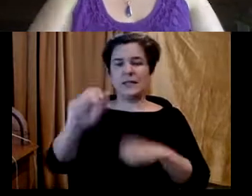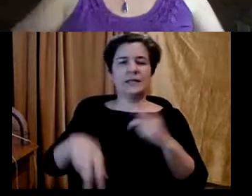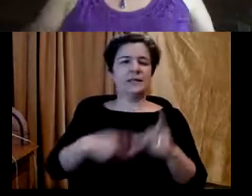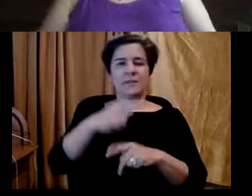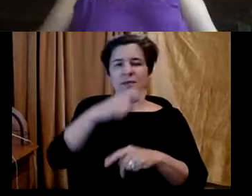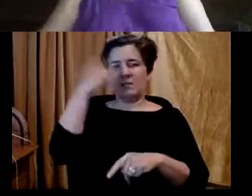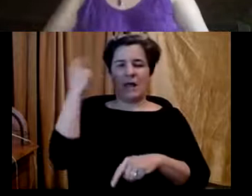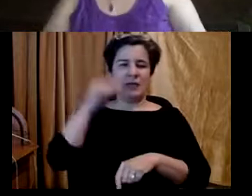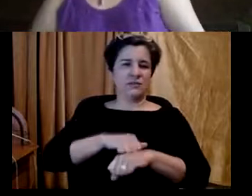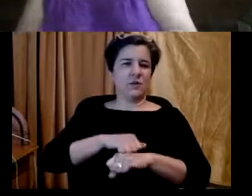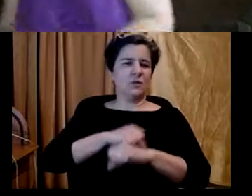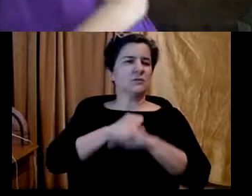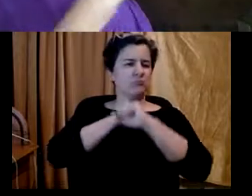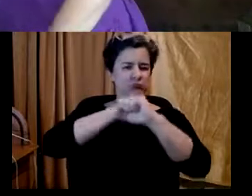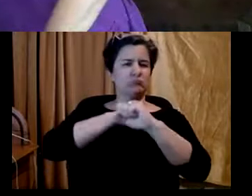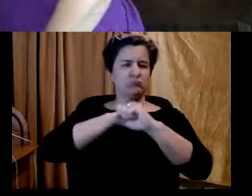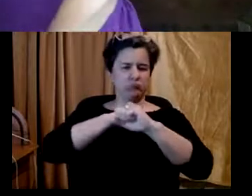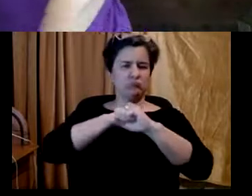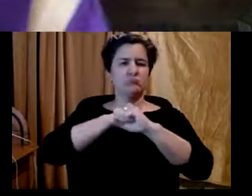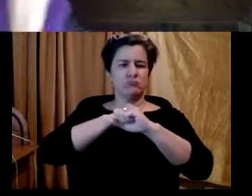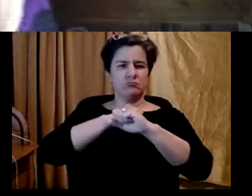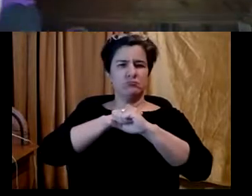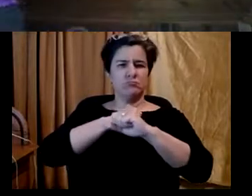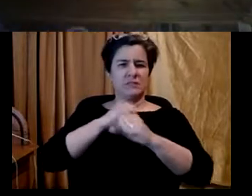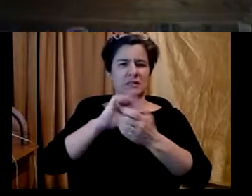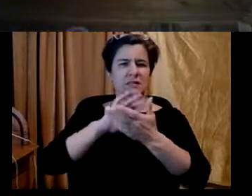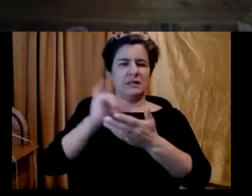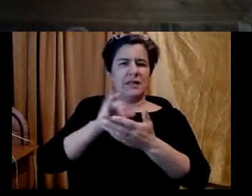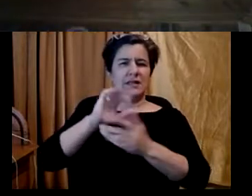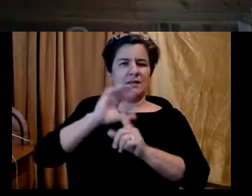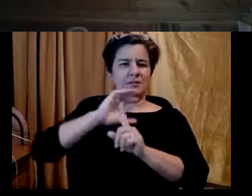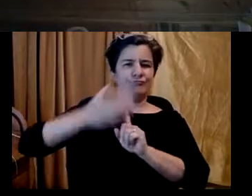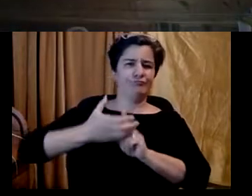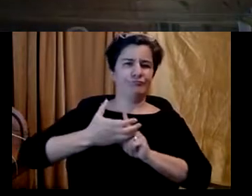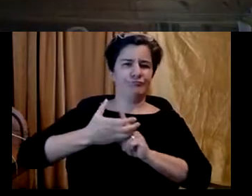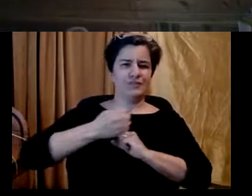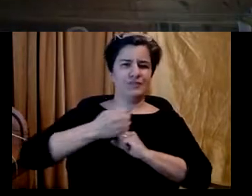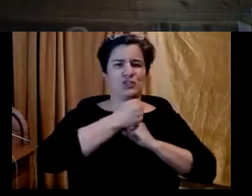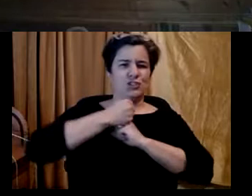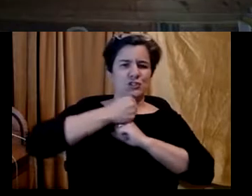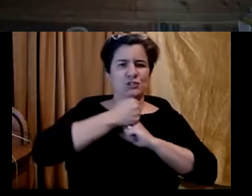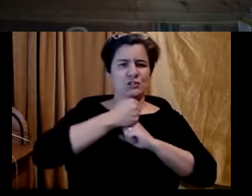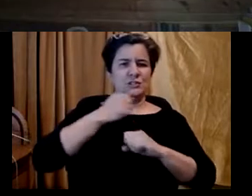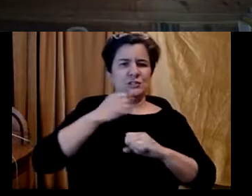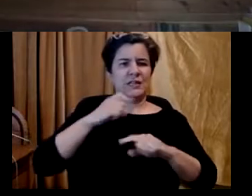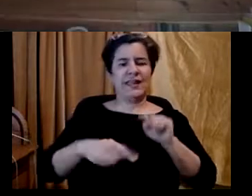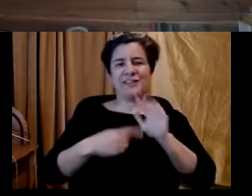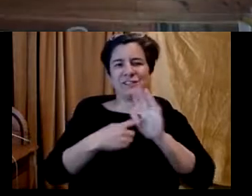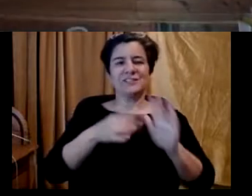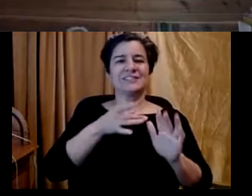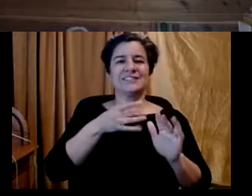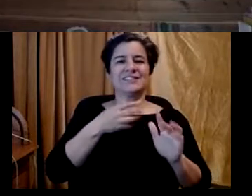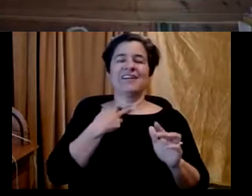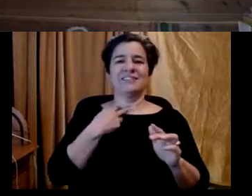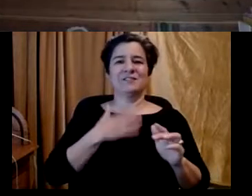of protecting and shielding. I actually have that. I don't have a way to show it to you because it's stuck to my monitor, but I have an